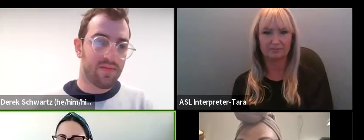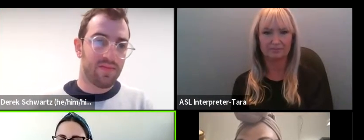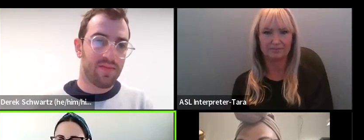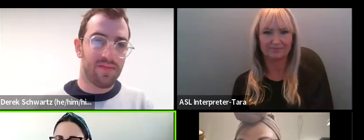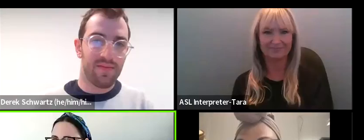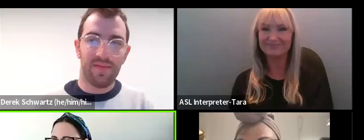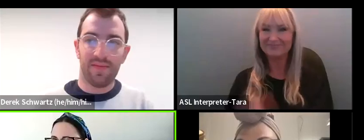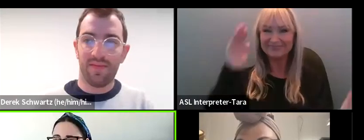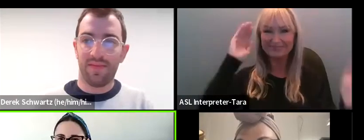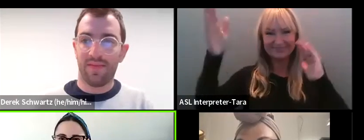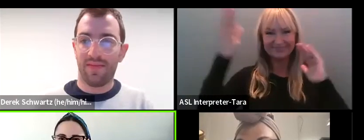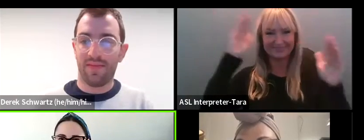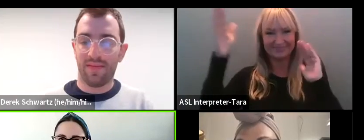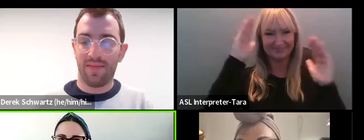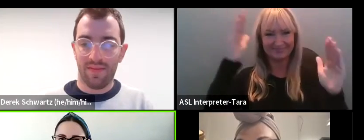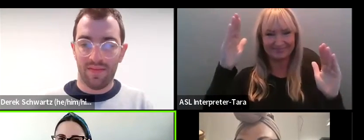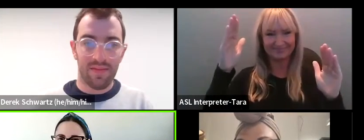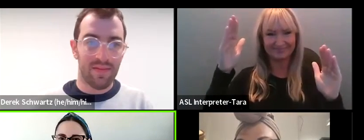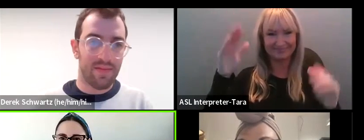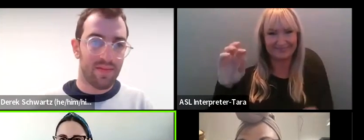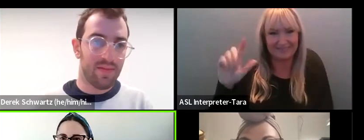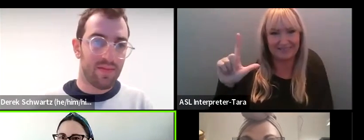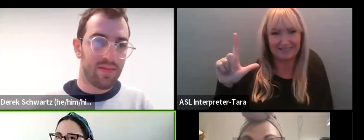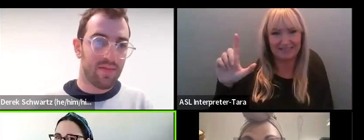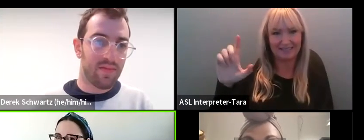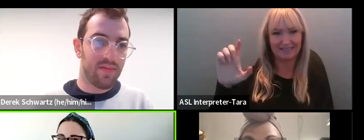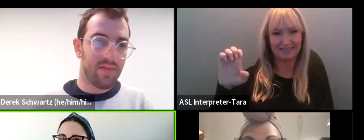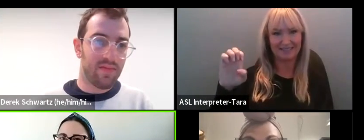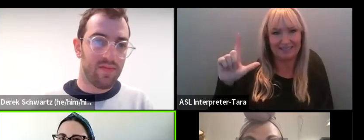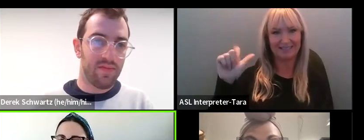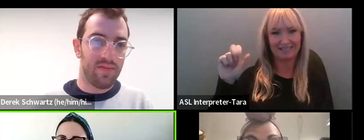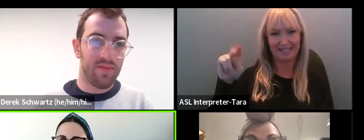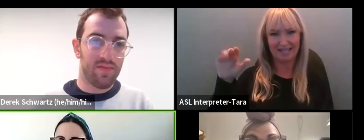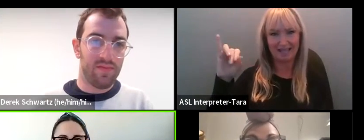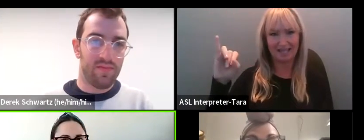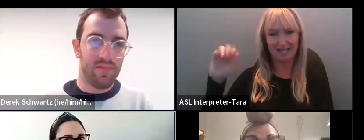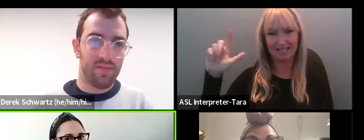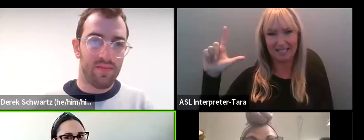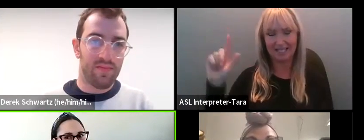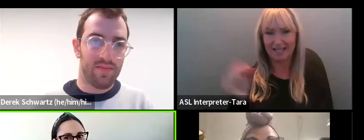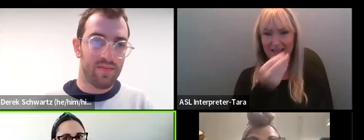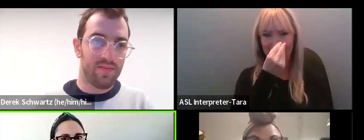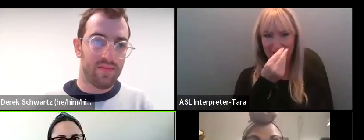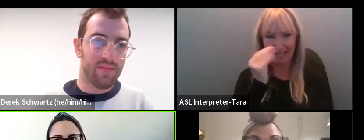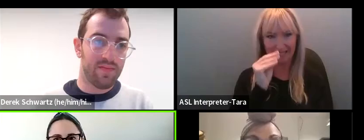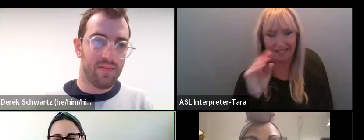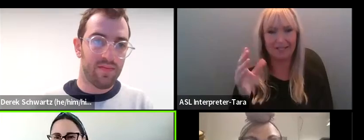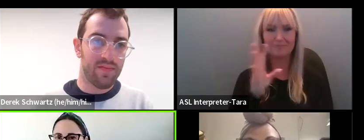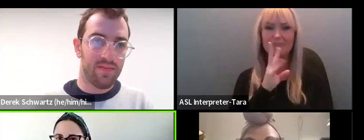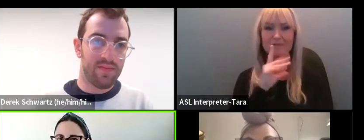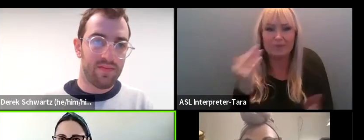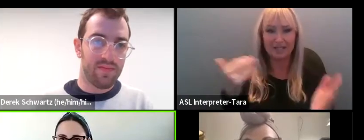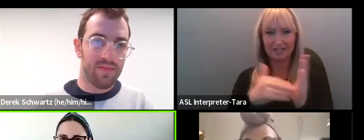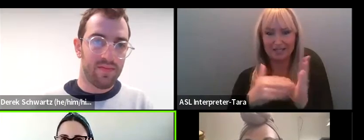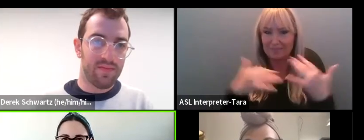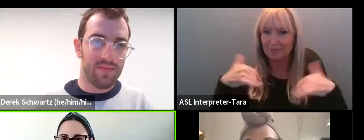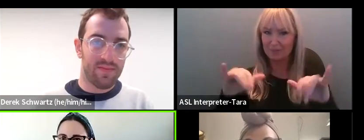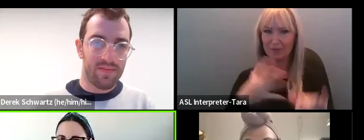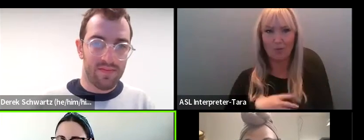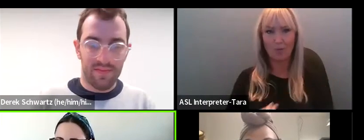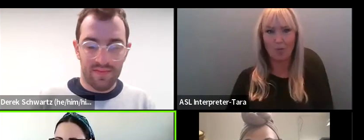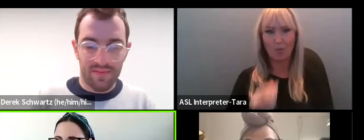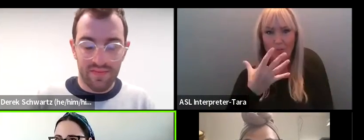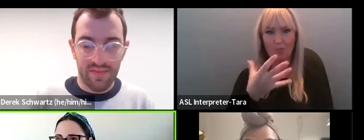Hello, all. It's Leilani speaking again, and I am still a white woman with long dark